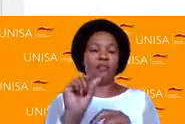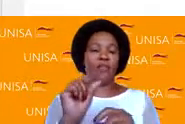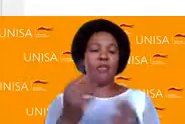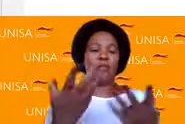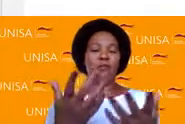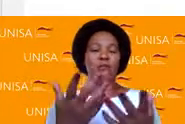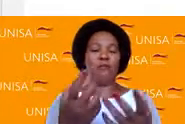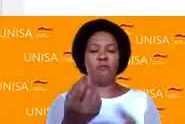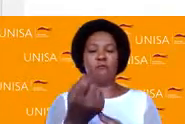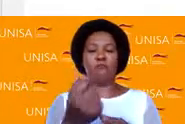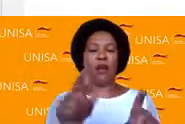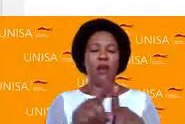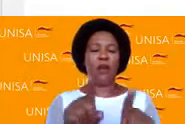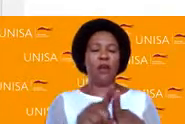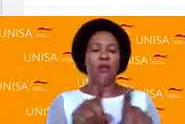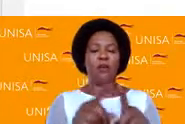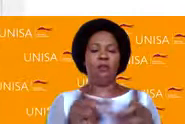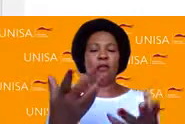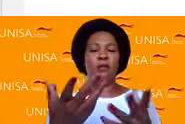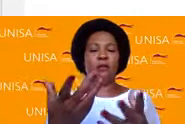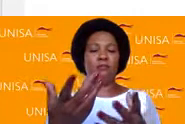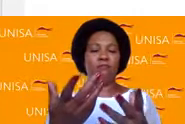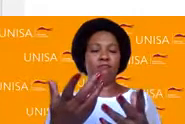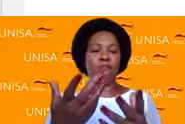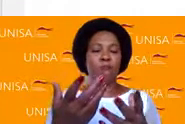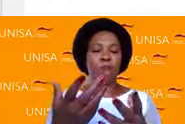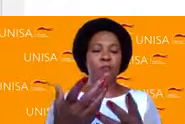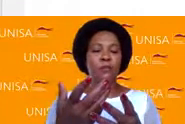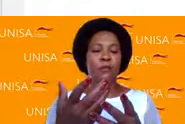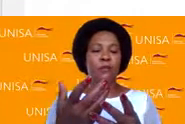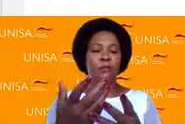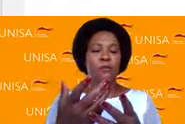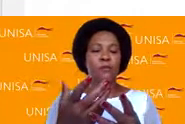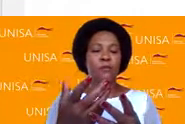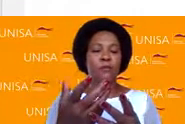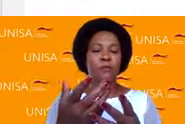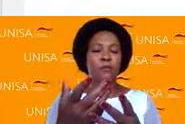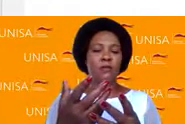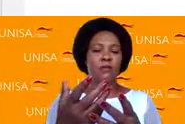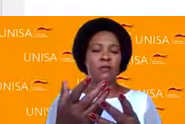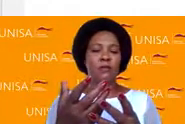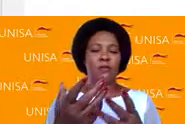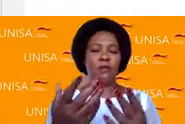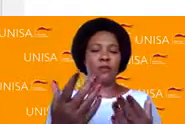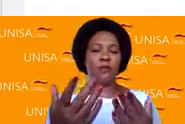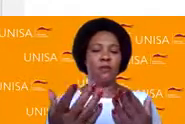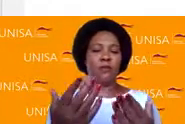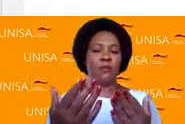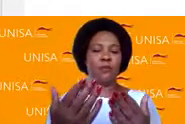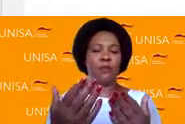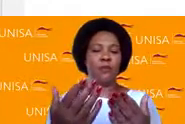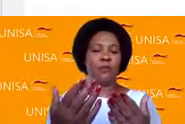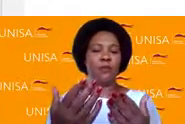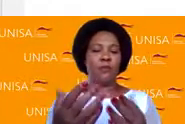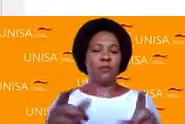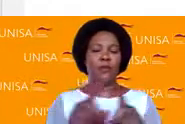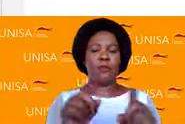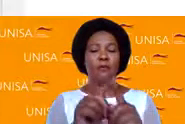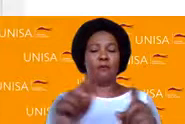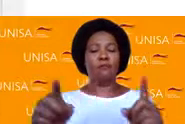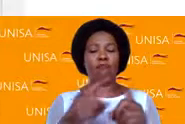a clipboard, where it's got, really like the old wooden clipboards that you used to